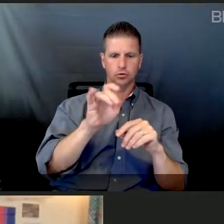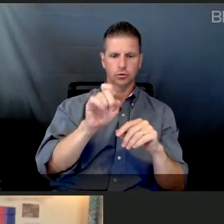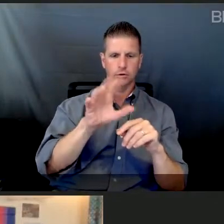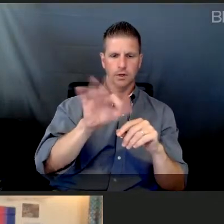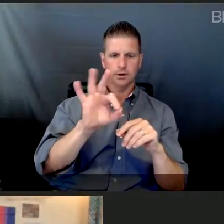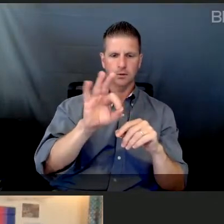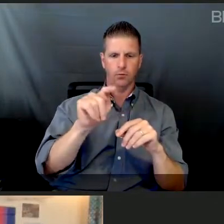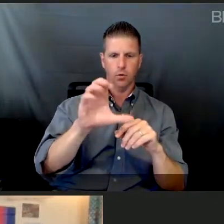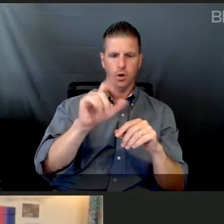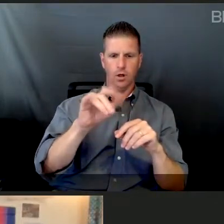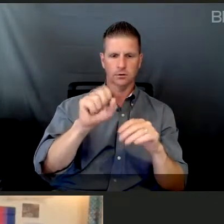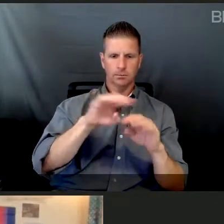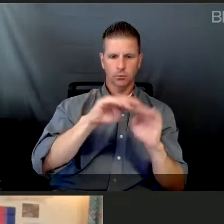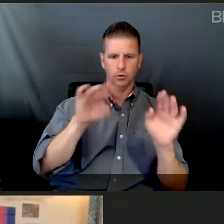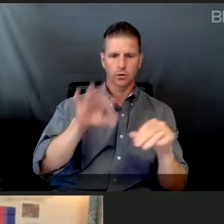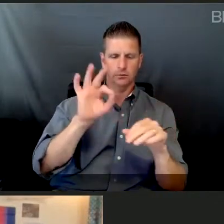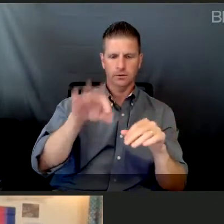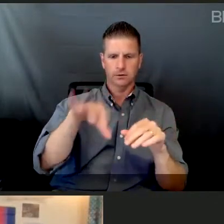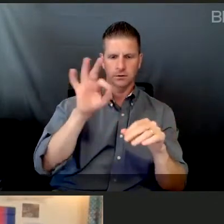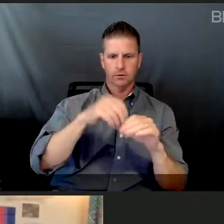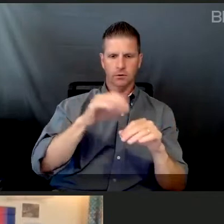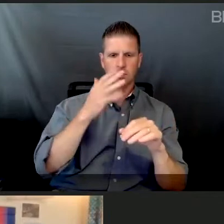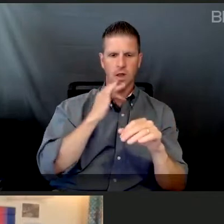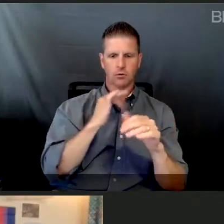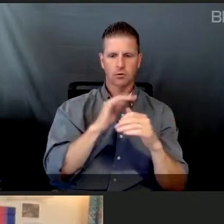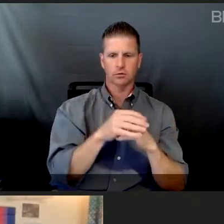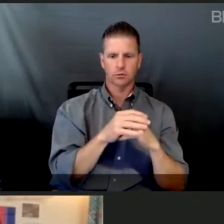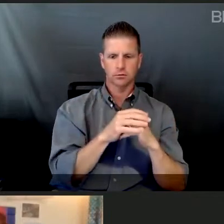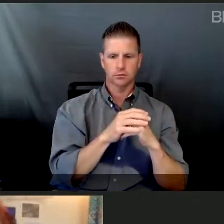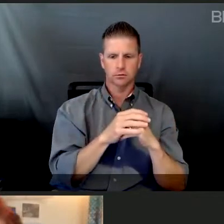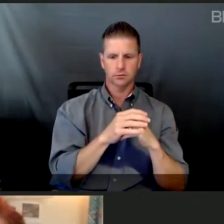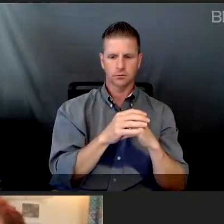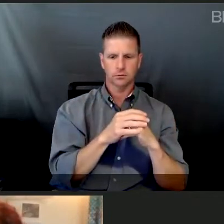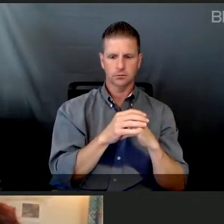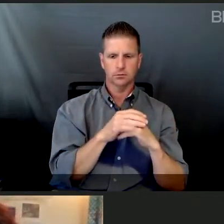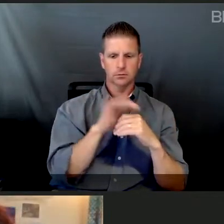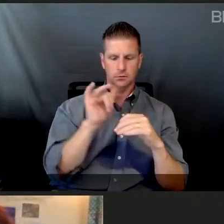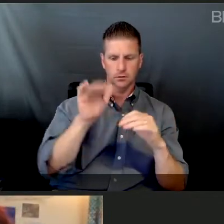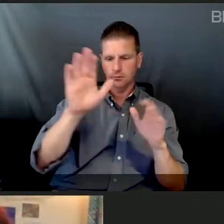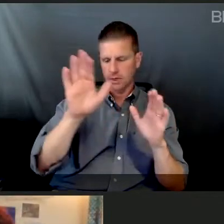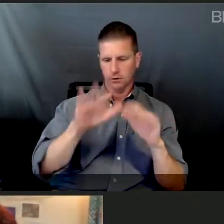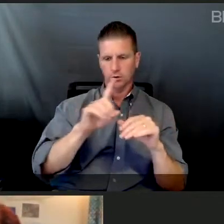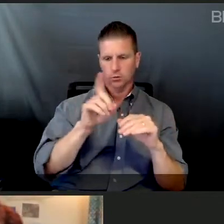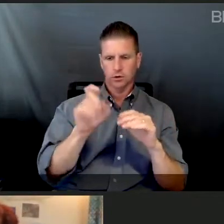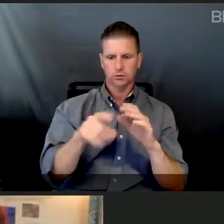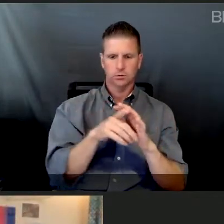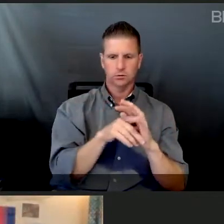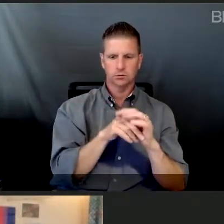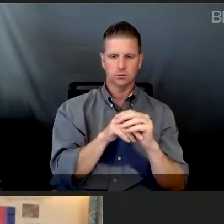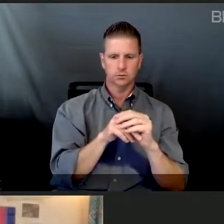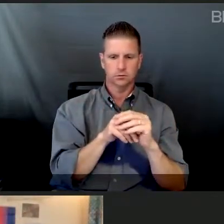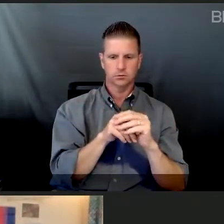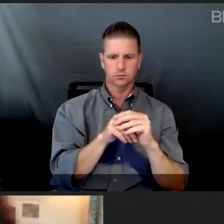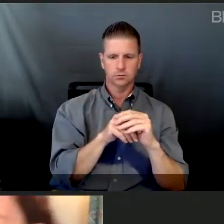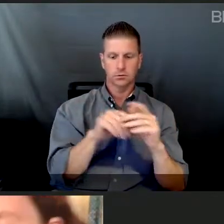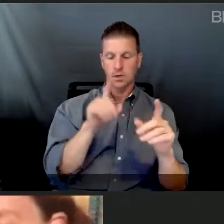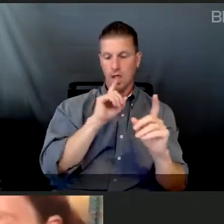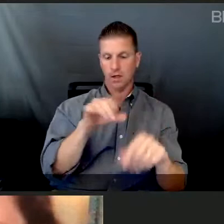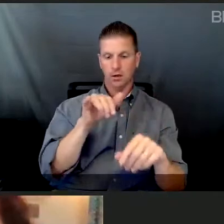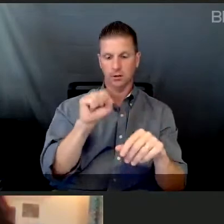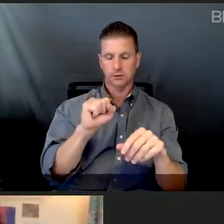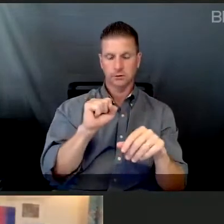Collins Museum of Discovery in Colorado. Go ahead. Yeah, thanks, Julia. That's a fantastic question. The answer is